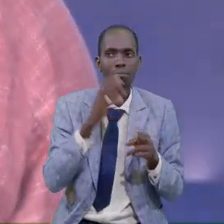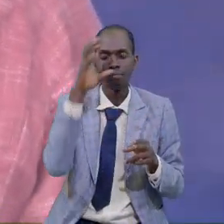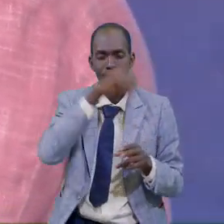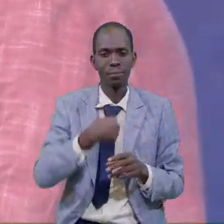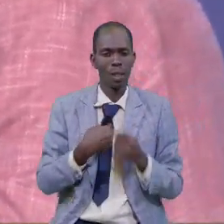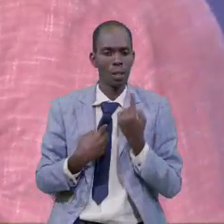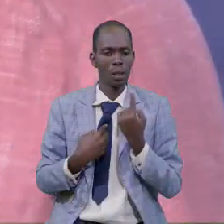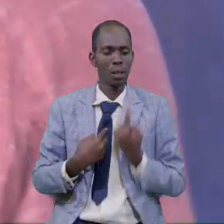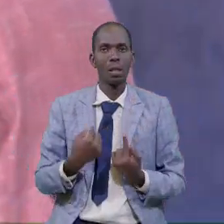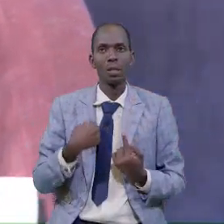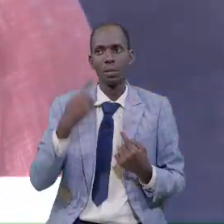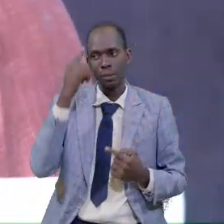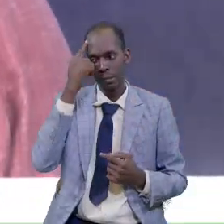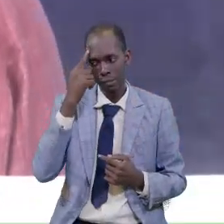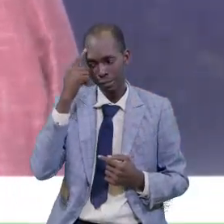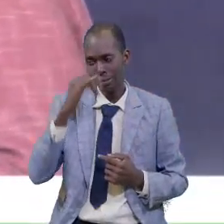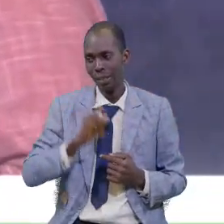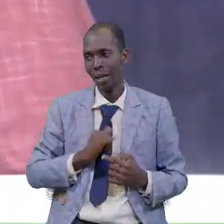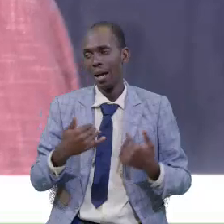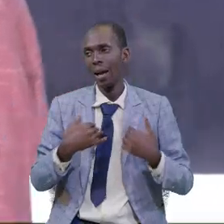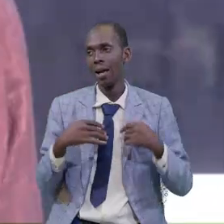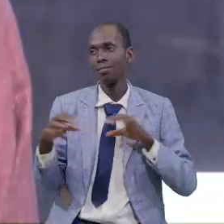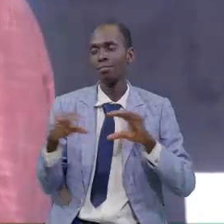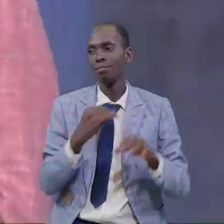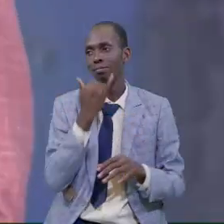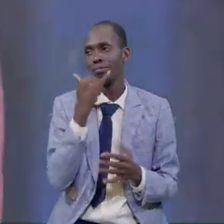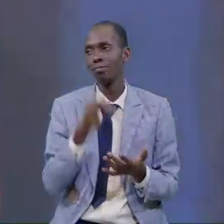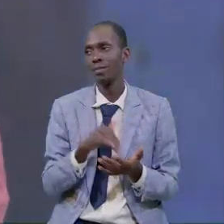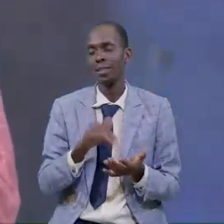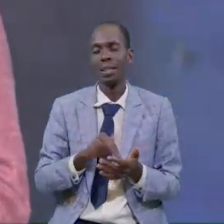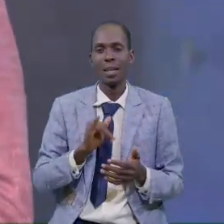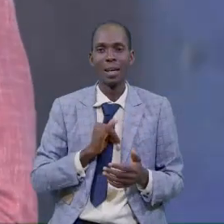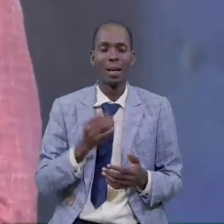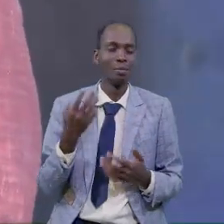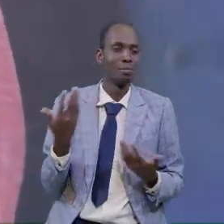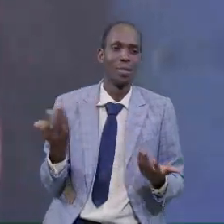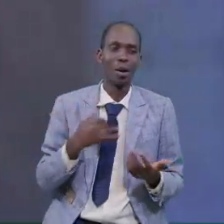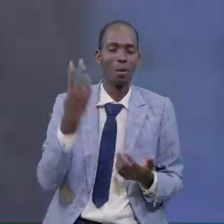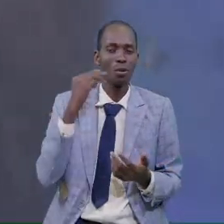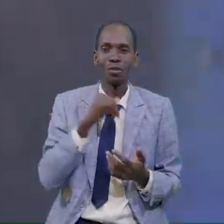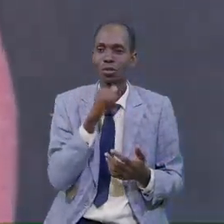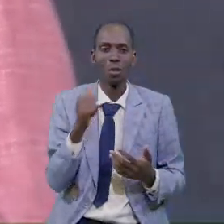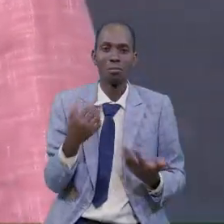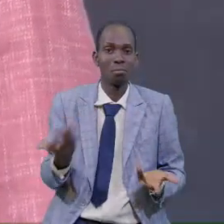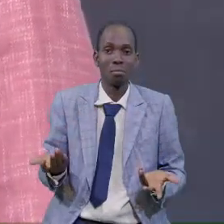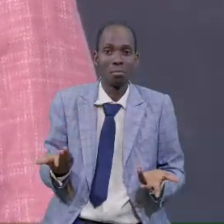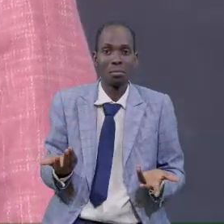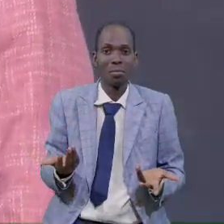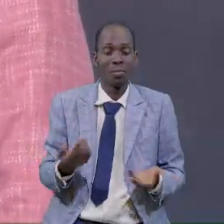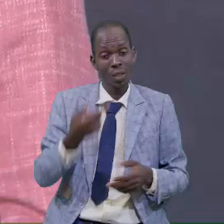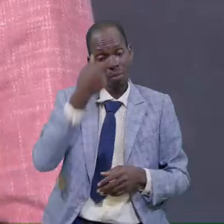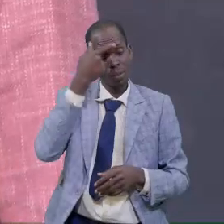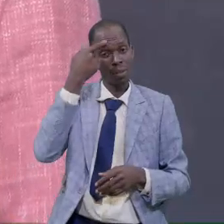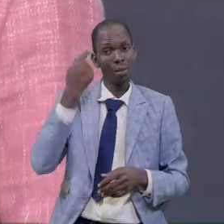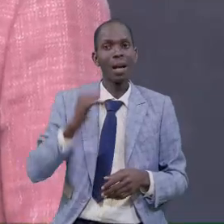I've blown it again. But I was not surprised. I was not unhappy because I was, you know, at the bottom of the class.